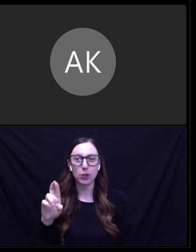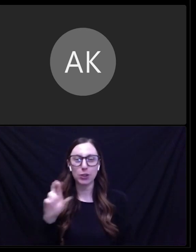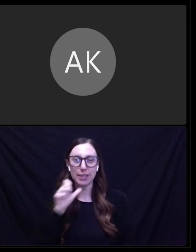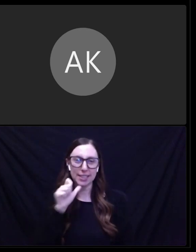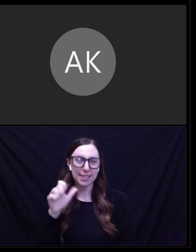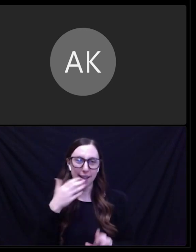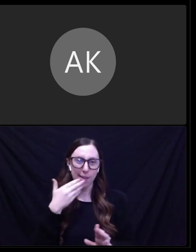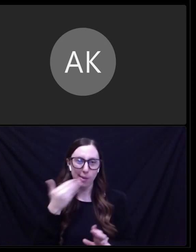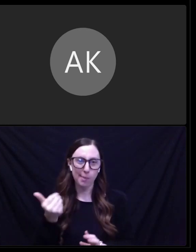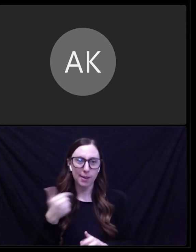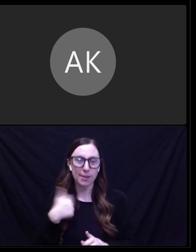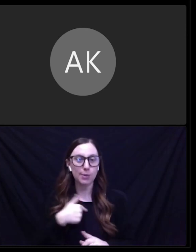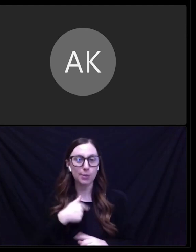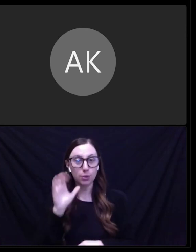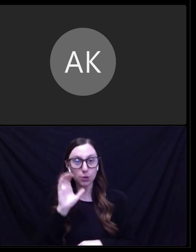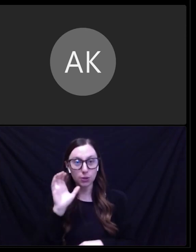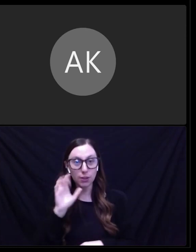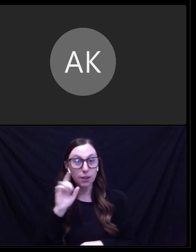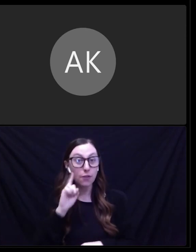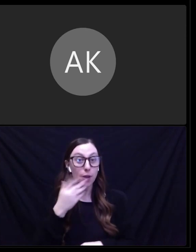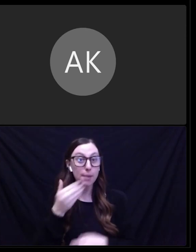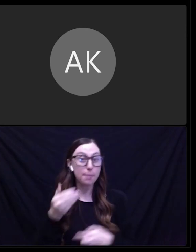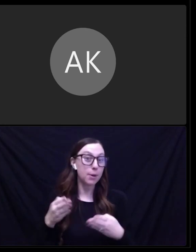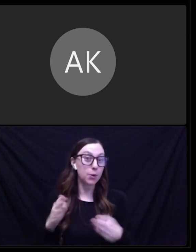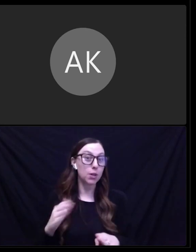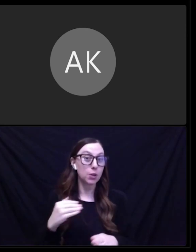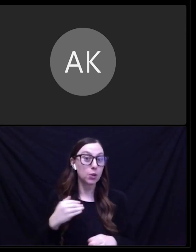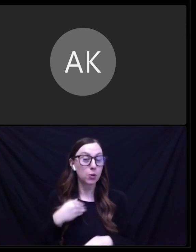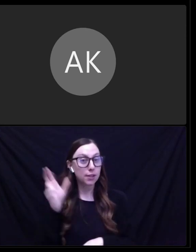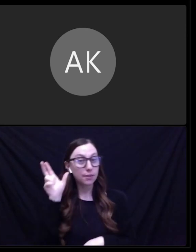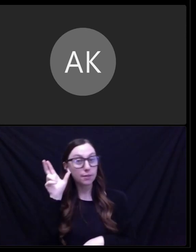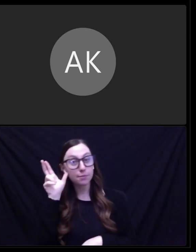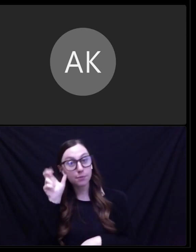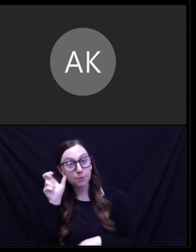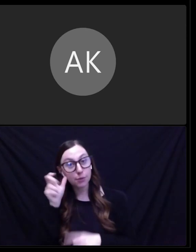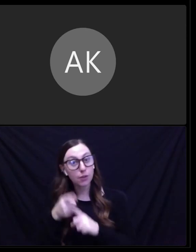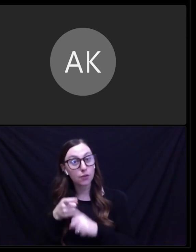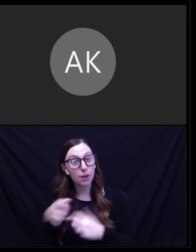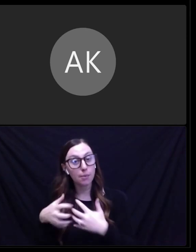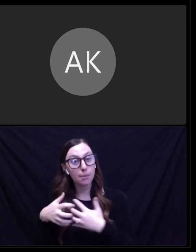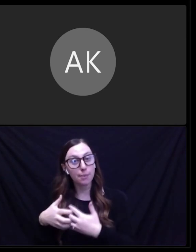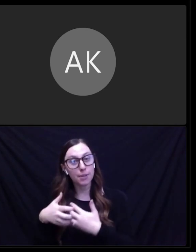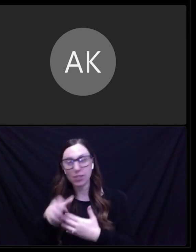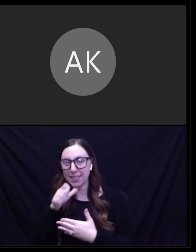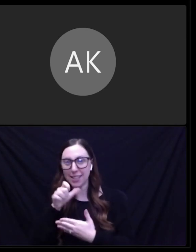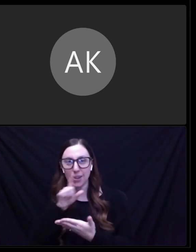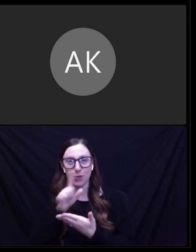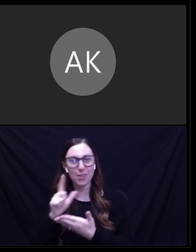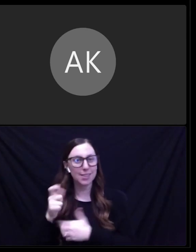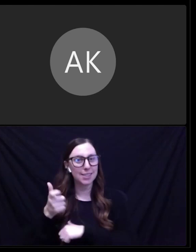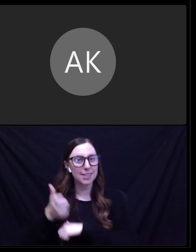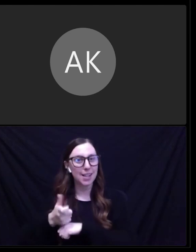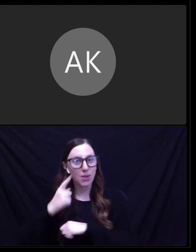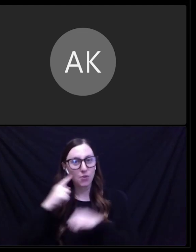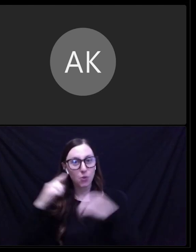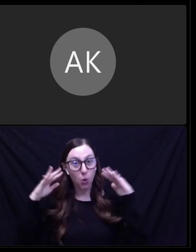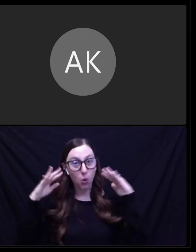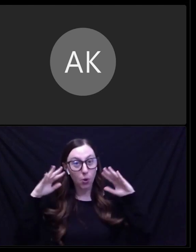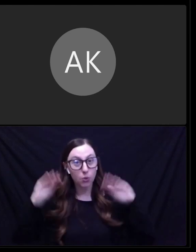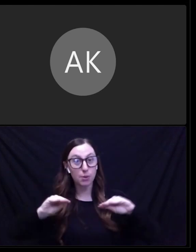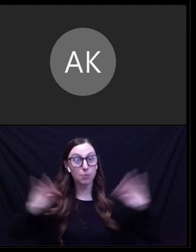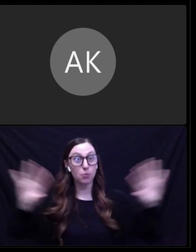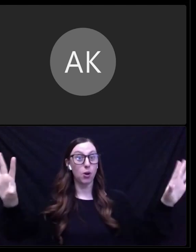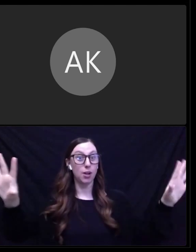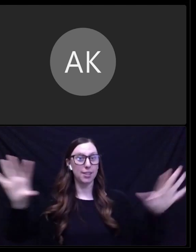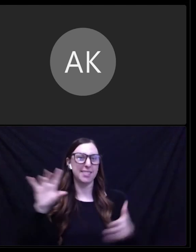way to have the audio from a machine that is really not designed to have audio be broadcast, because that